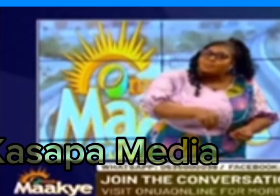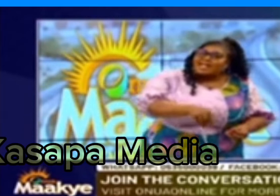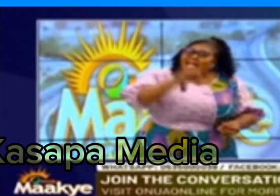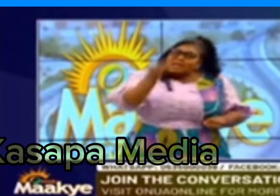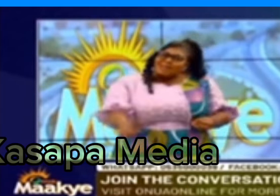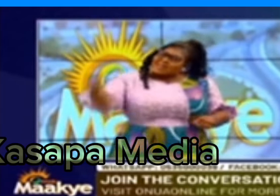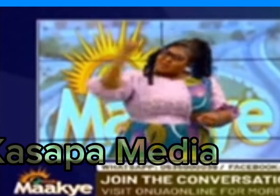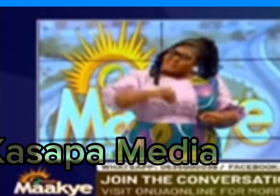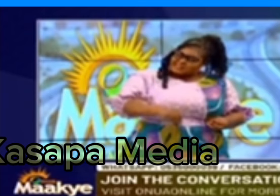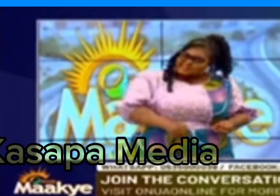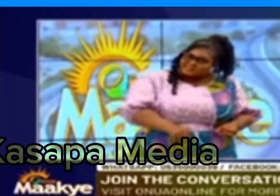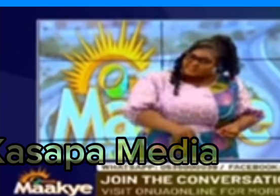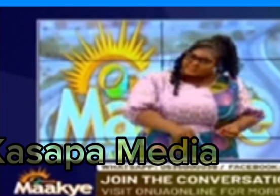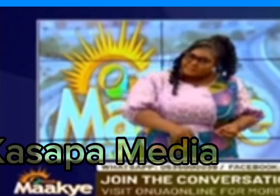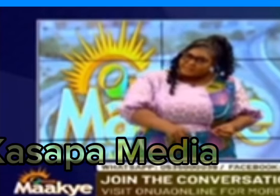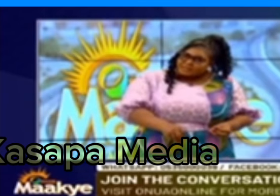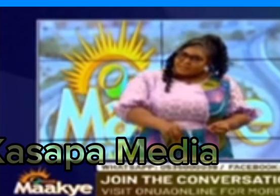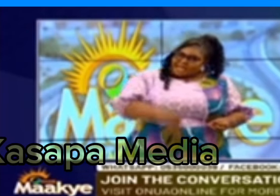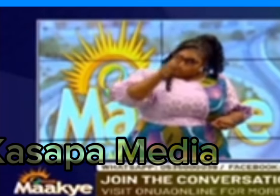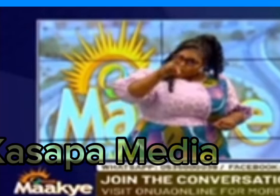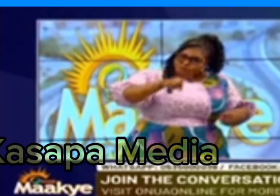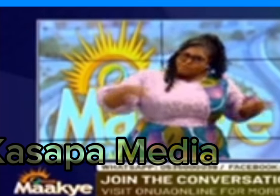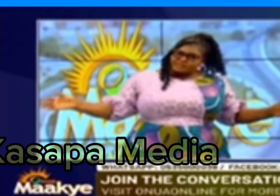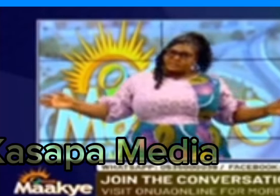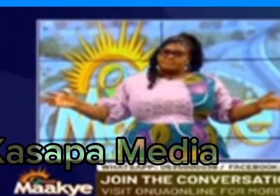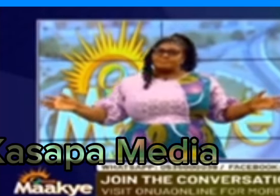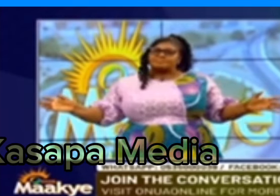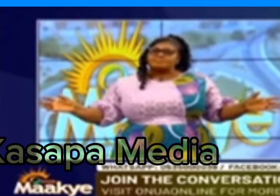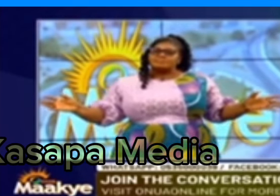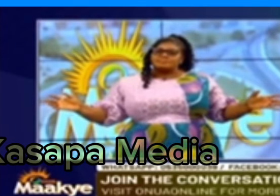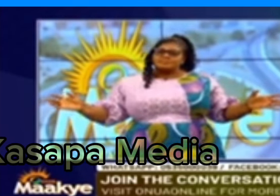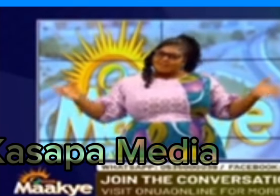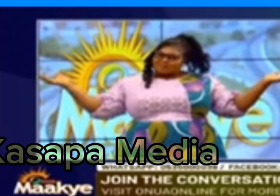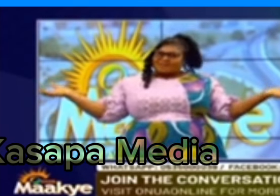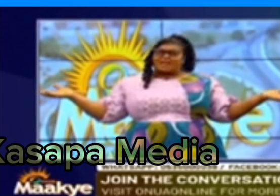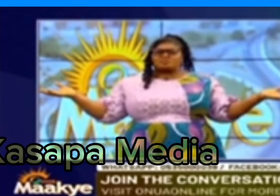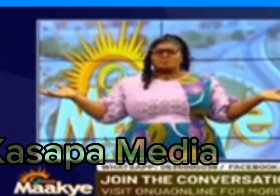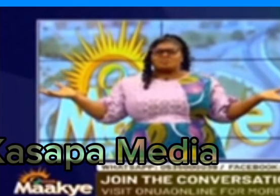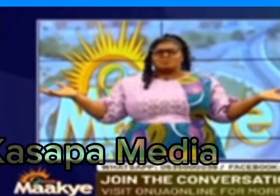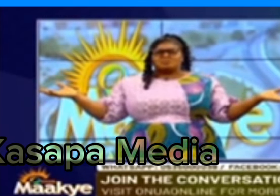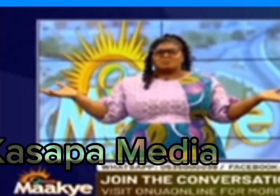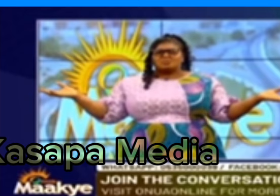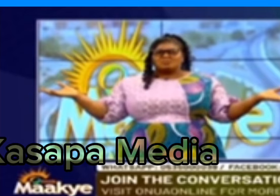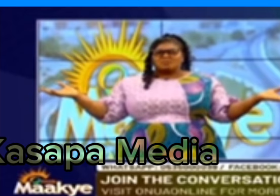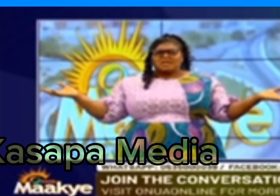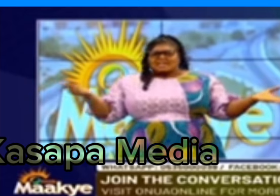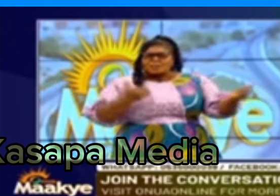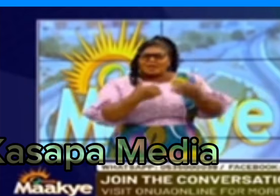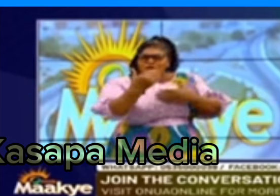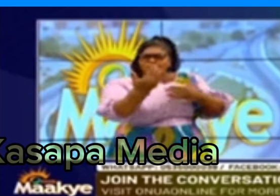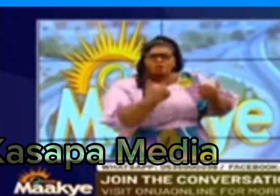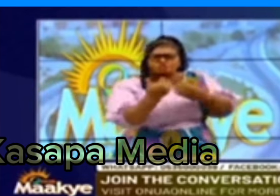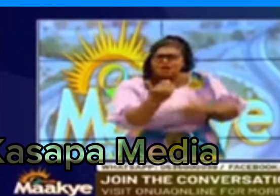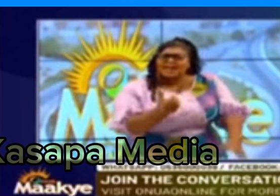yo. I'm an alarm answers. A common region. Faso Ben Abaso.